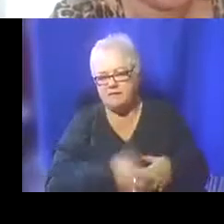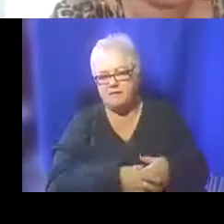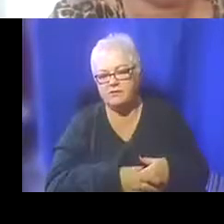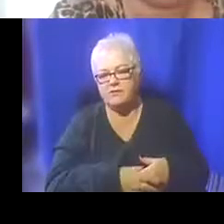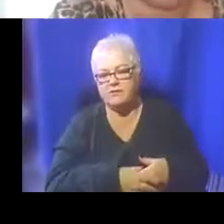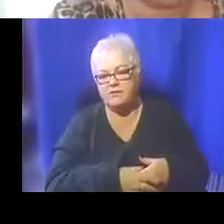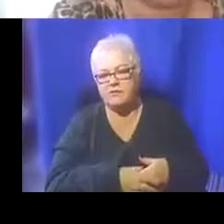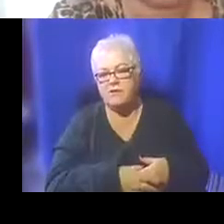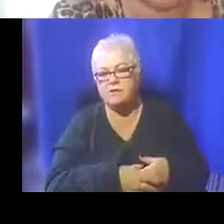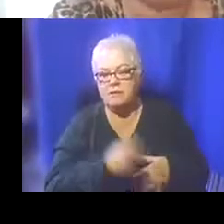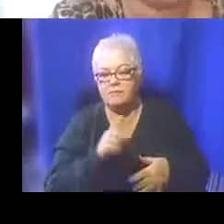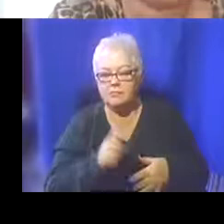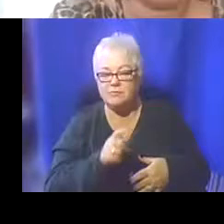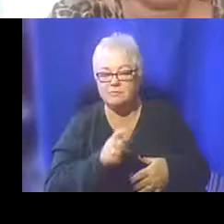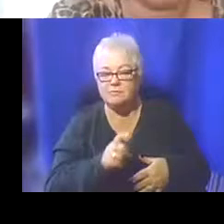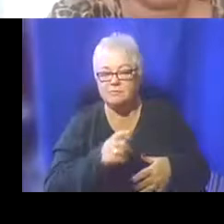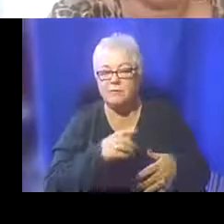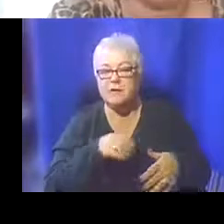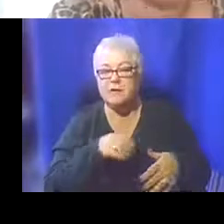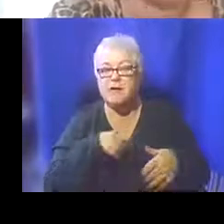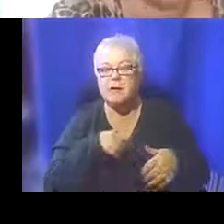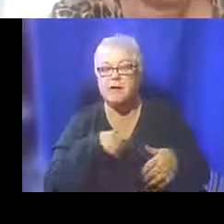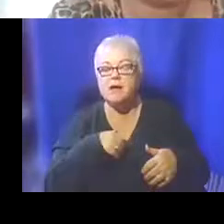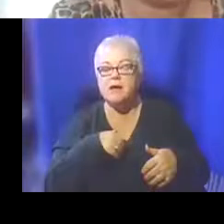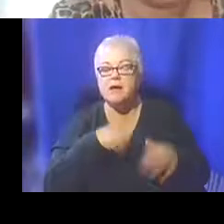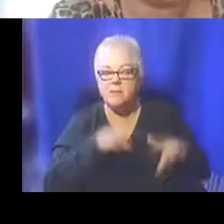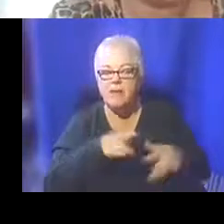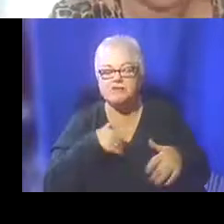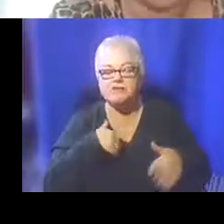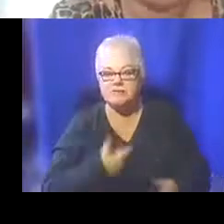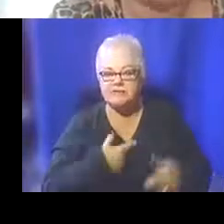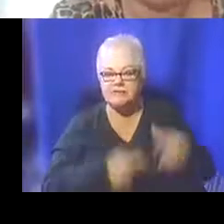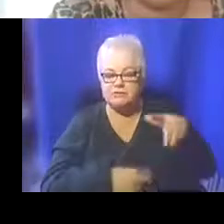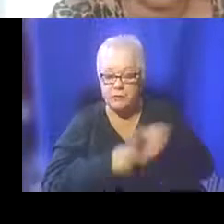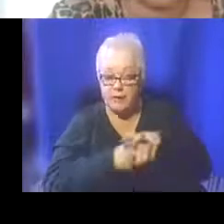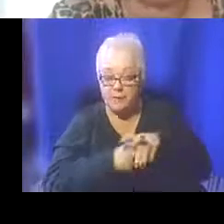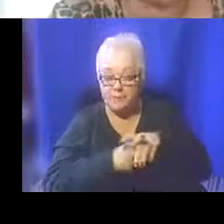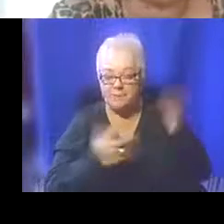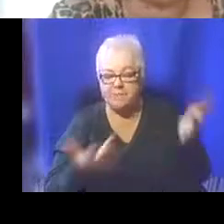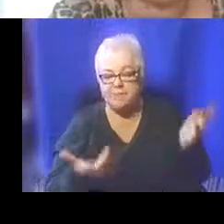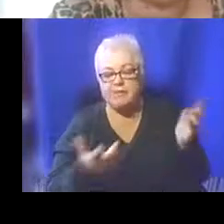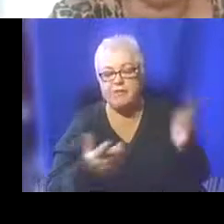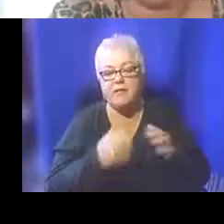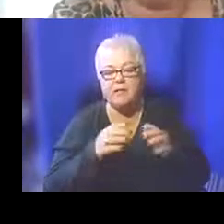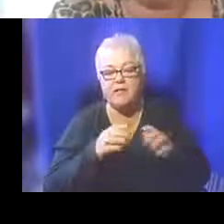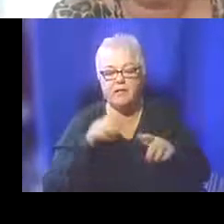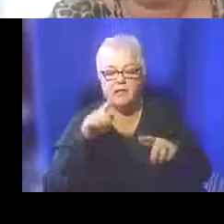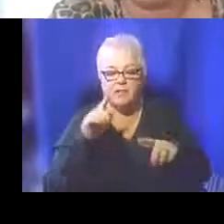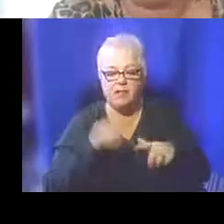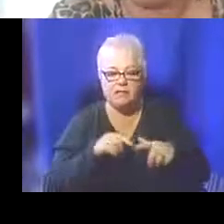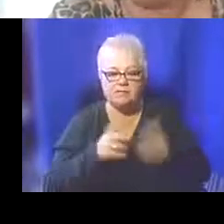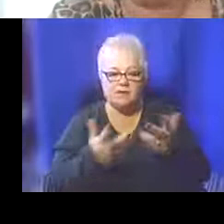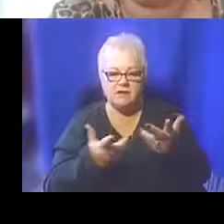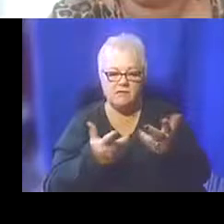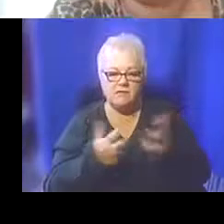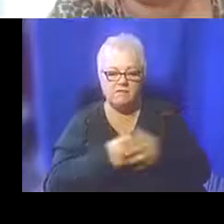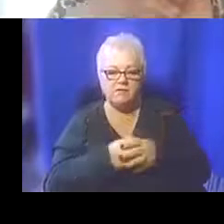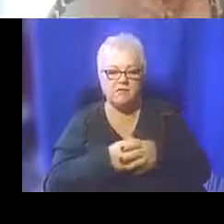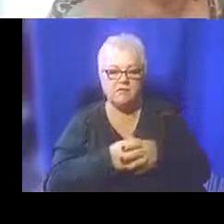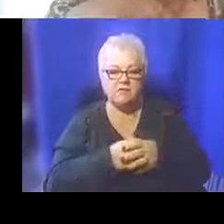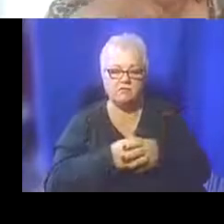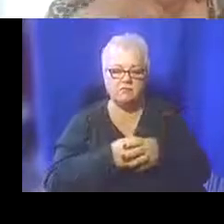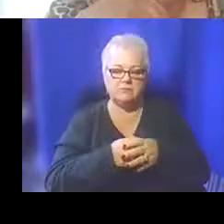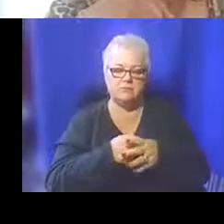some compassion fatigue showing up. Loss of creativity as well. And that's really important to think about in